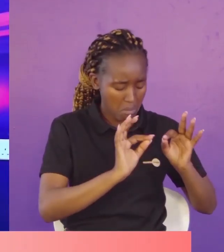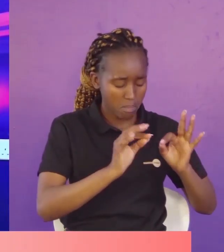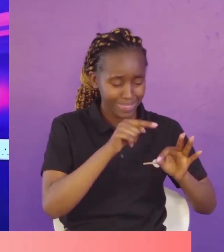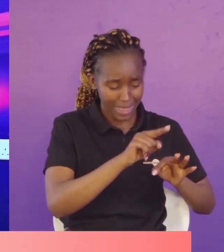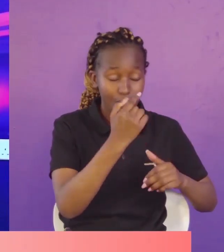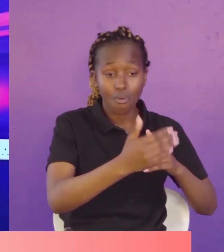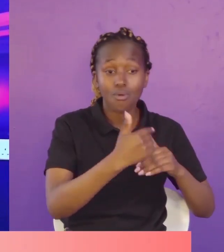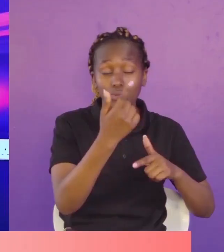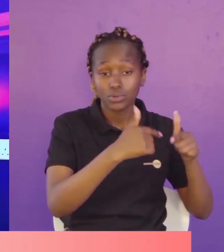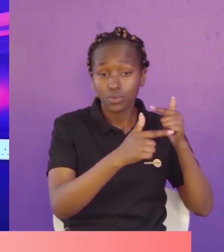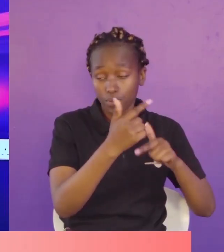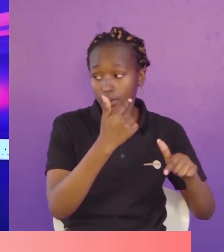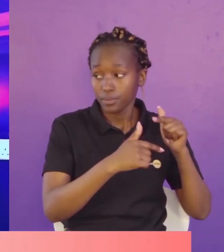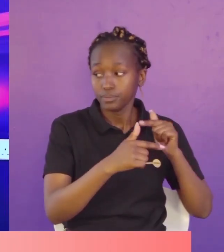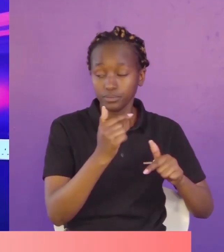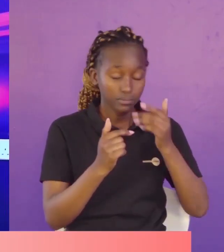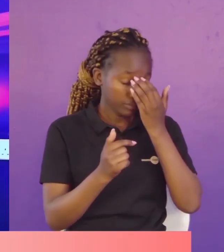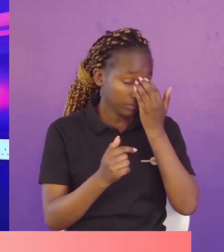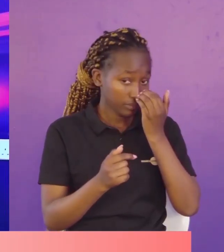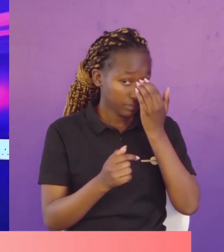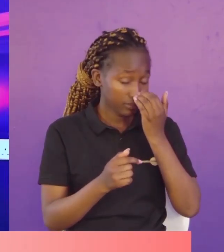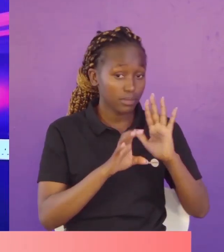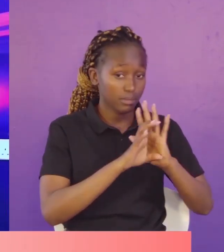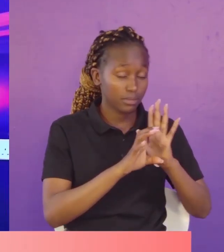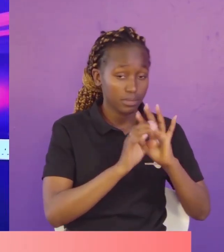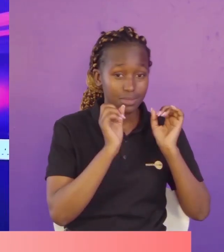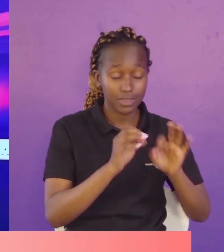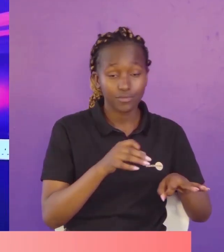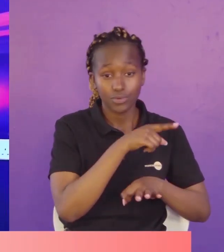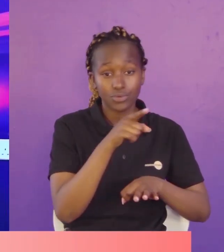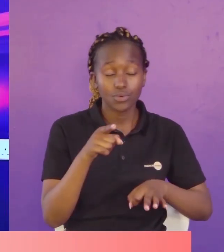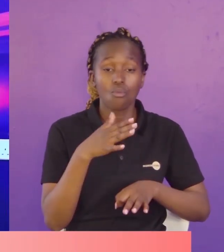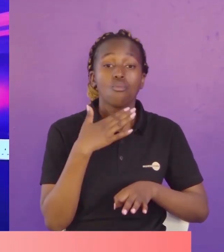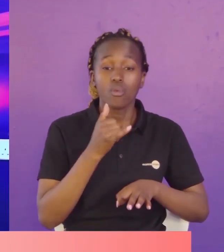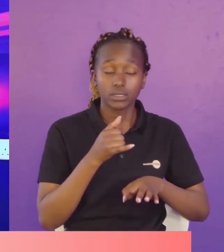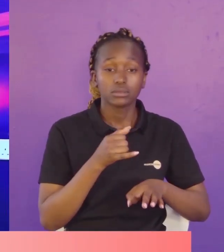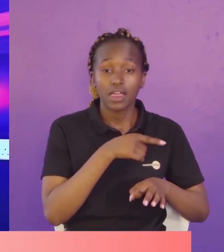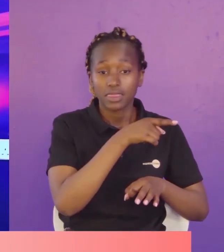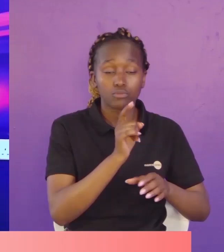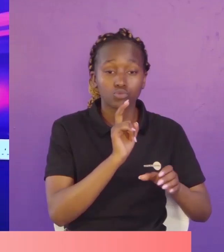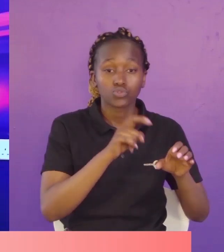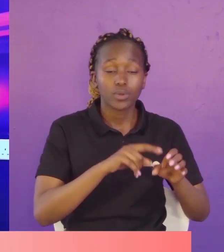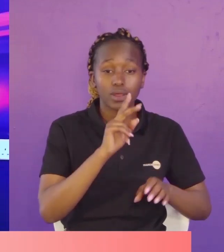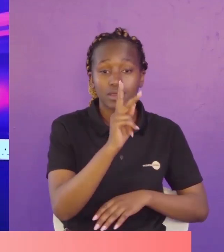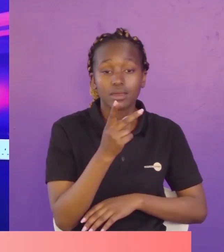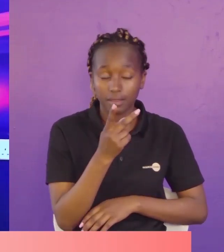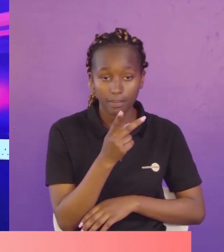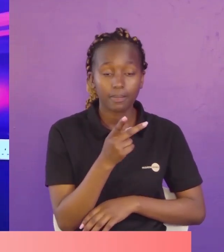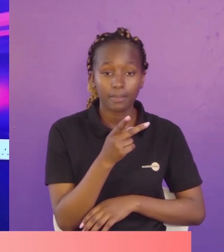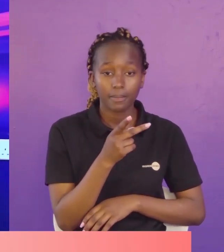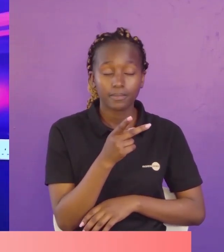mentality. So, for example, you cannot bring them to Kenya and you expect us to play with